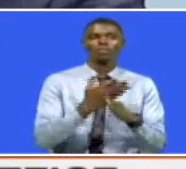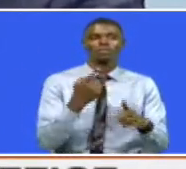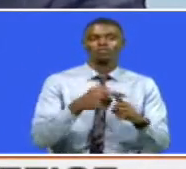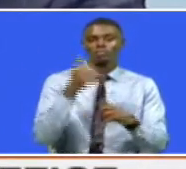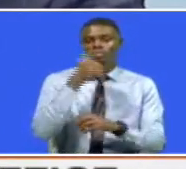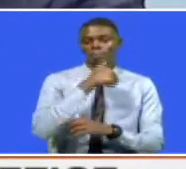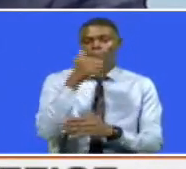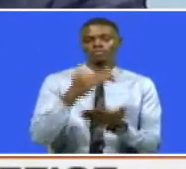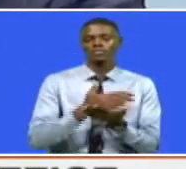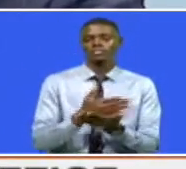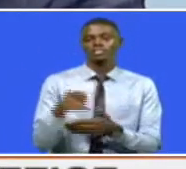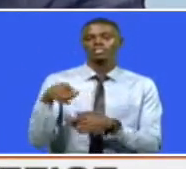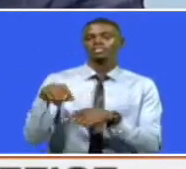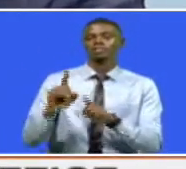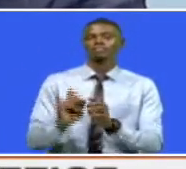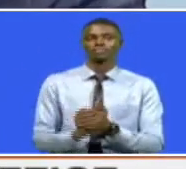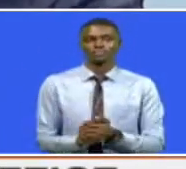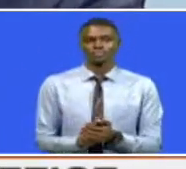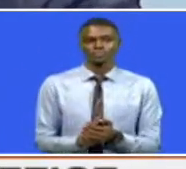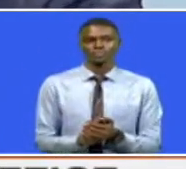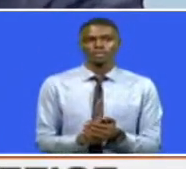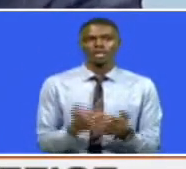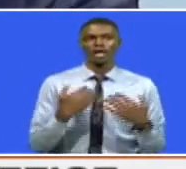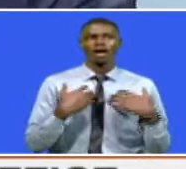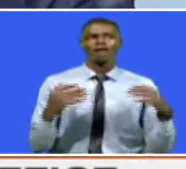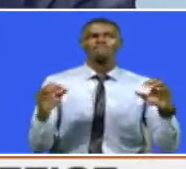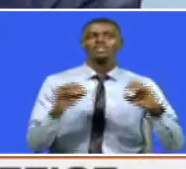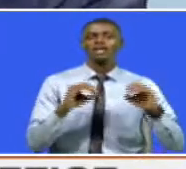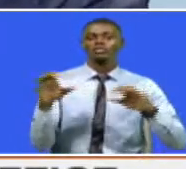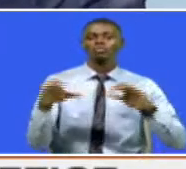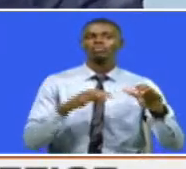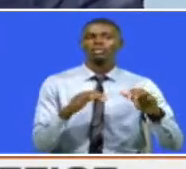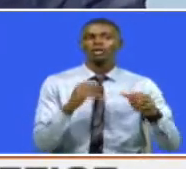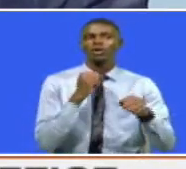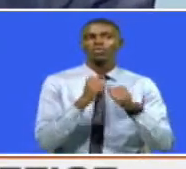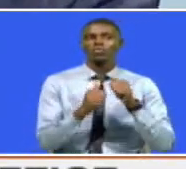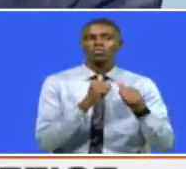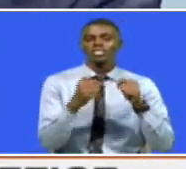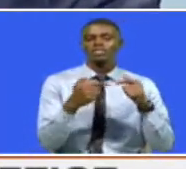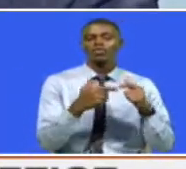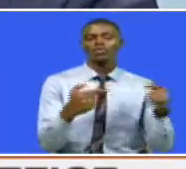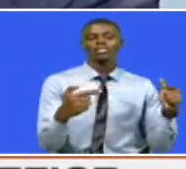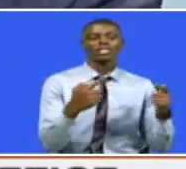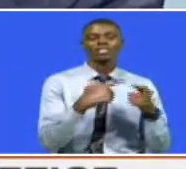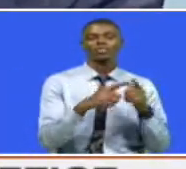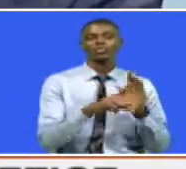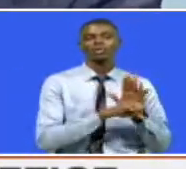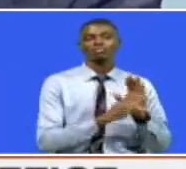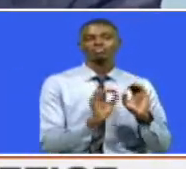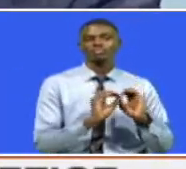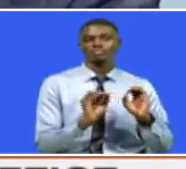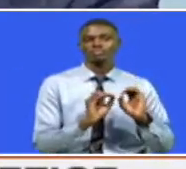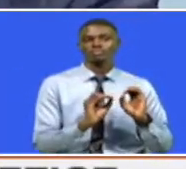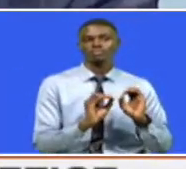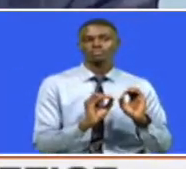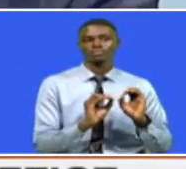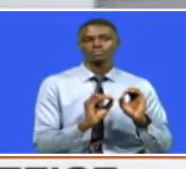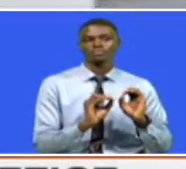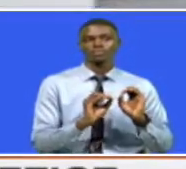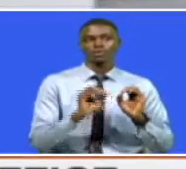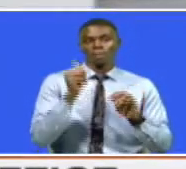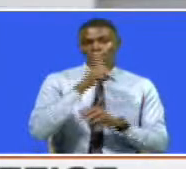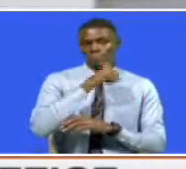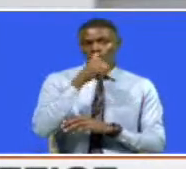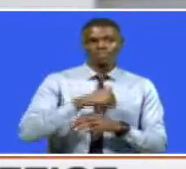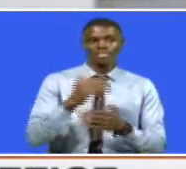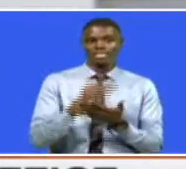private sector itself as we speak. So there is nothing that we have done which is contrary to the law. So the private sector that has